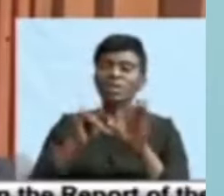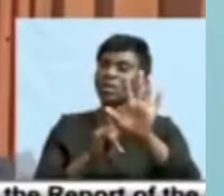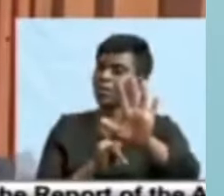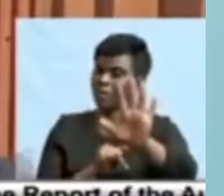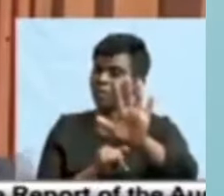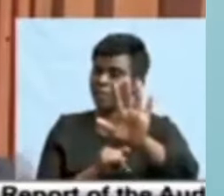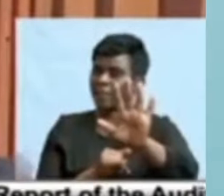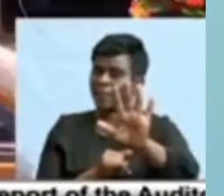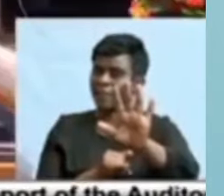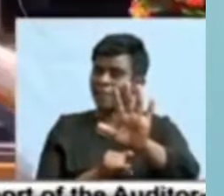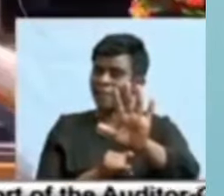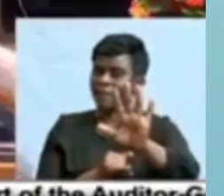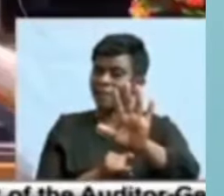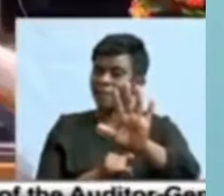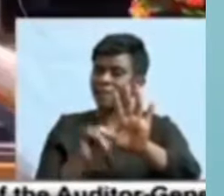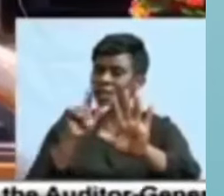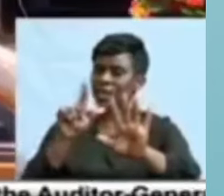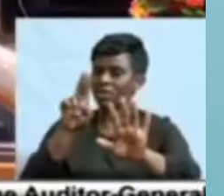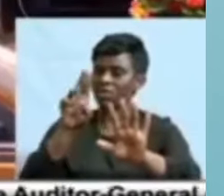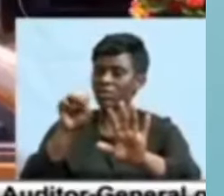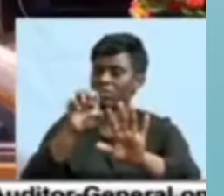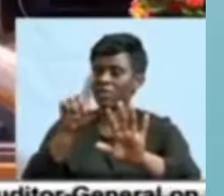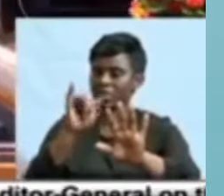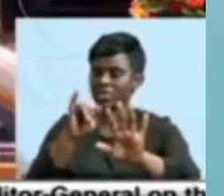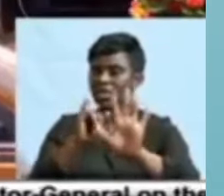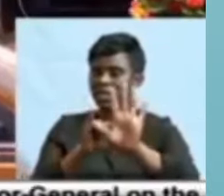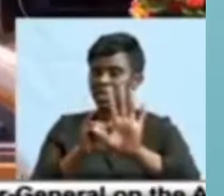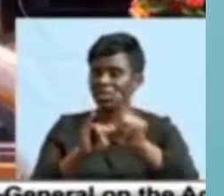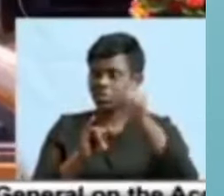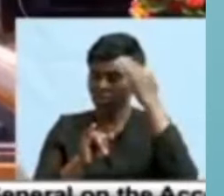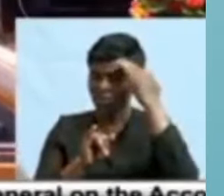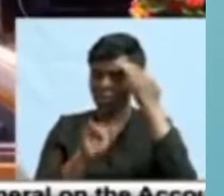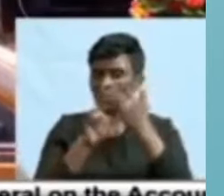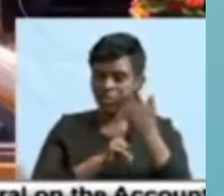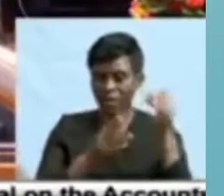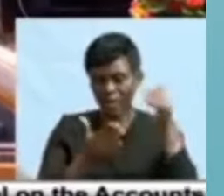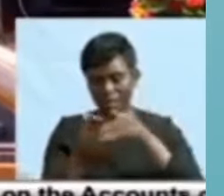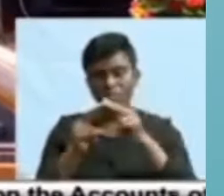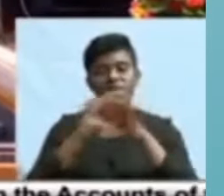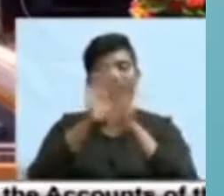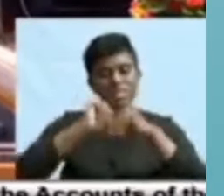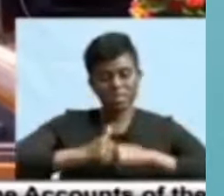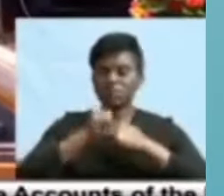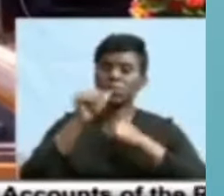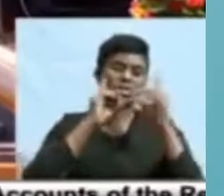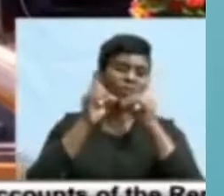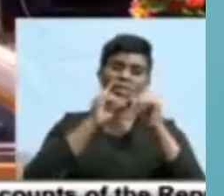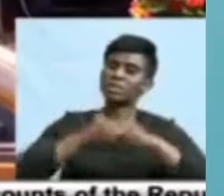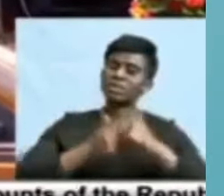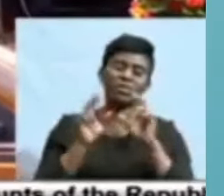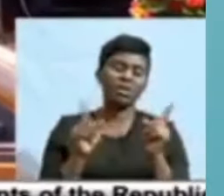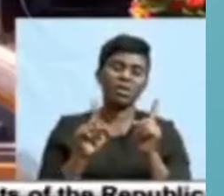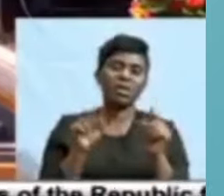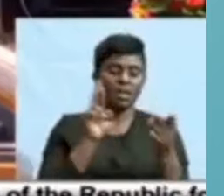has... The honorable member for Lumezi, you know the rules are very clear. We do not debate ourselves.